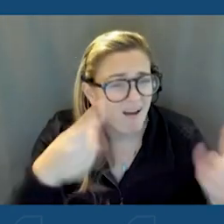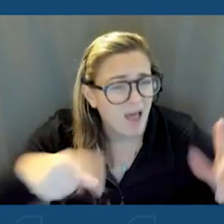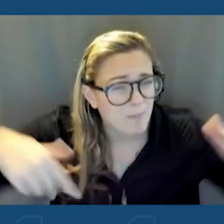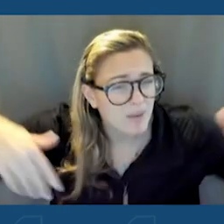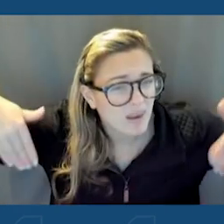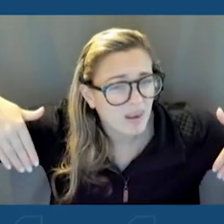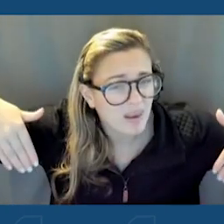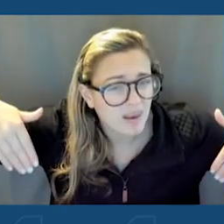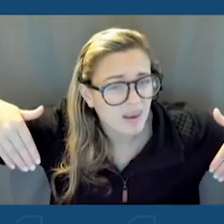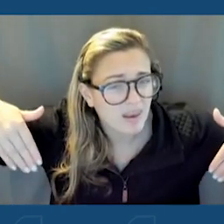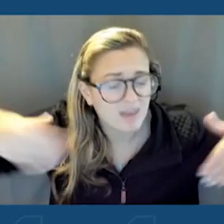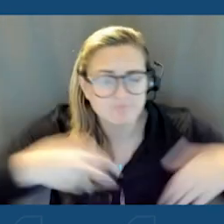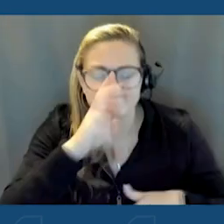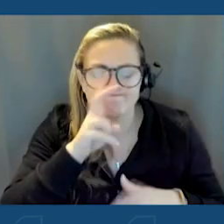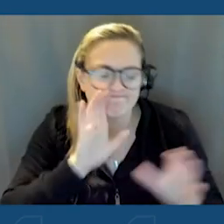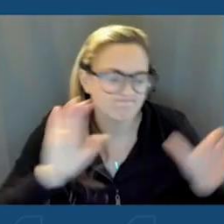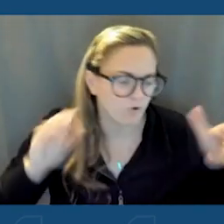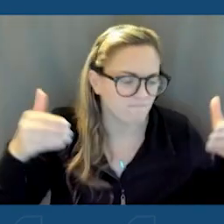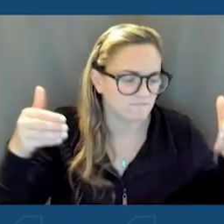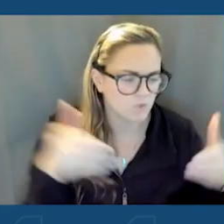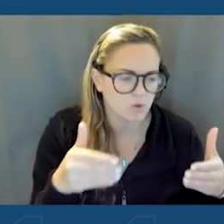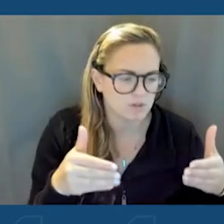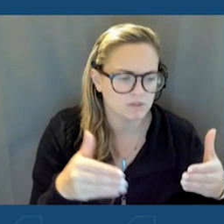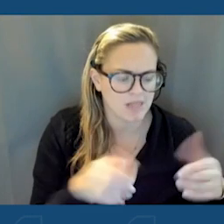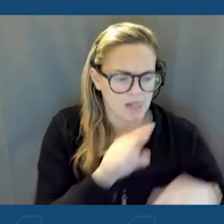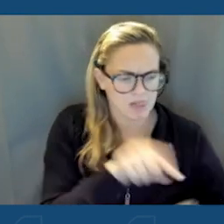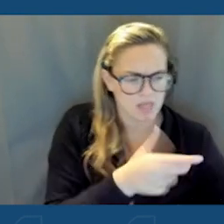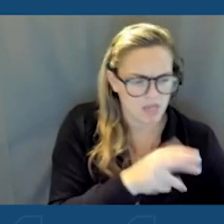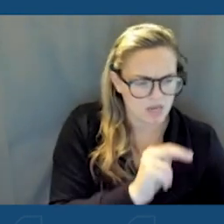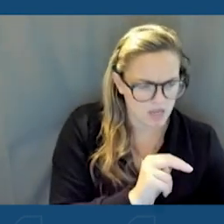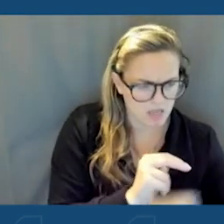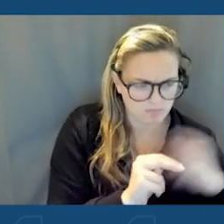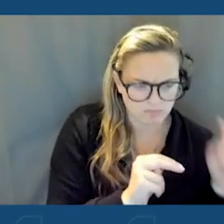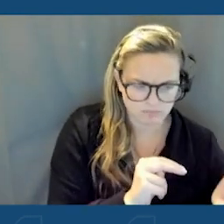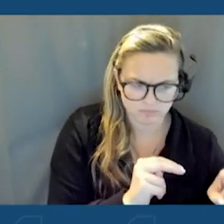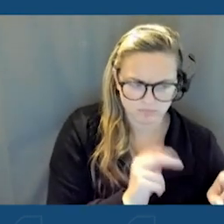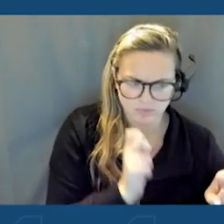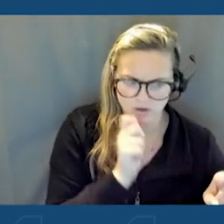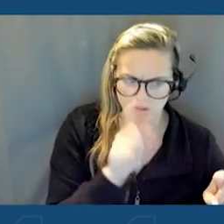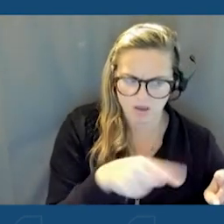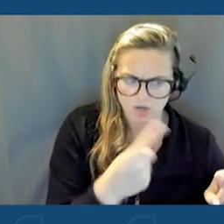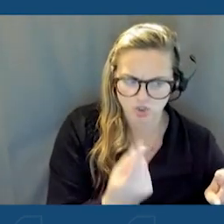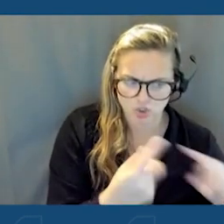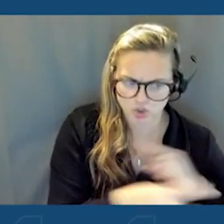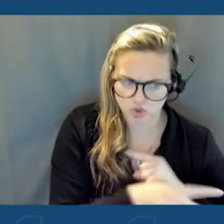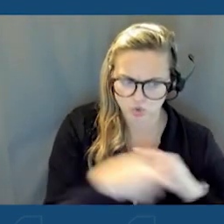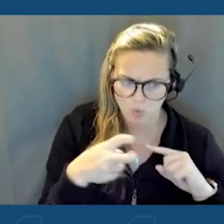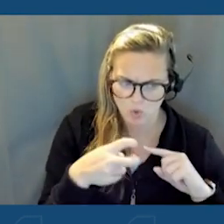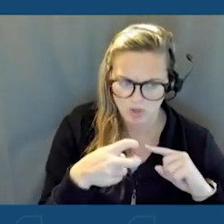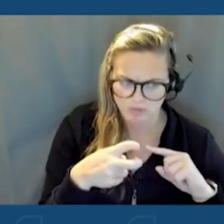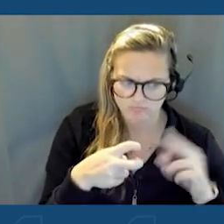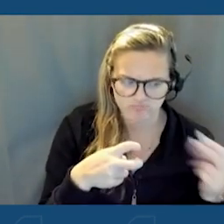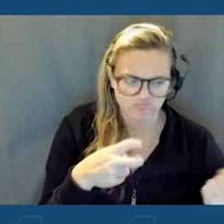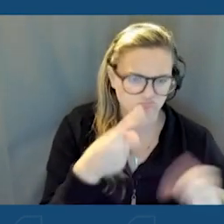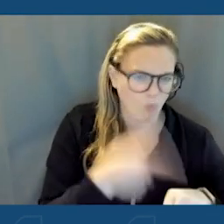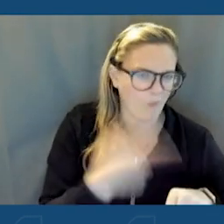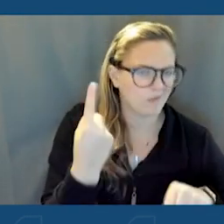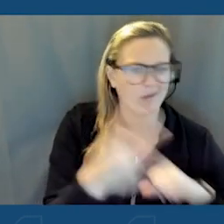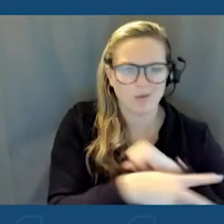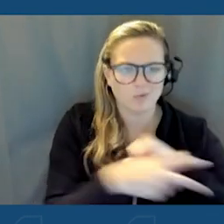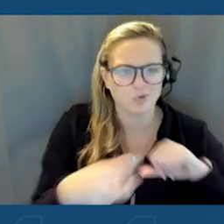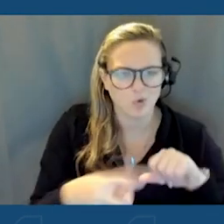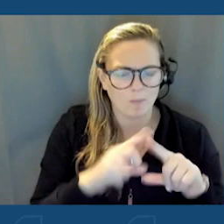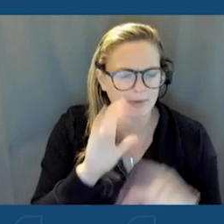a strict focus on, wait a minute, this gun appears to not just have been stolen in a one-off, but this gun appears to